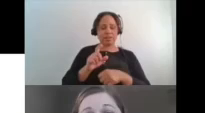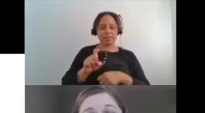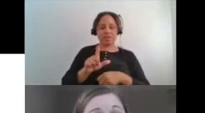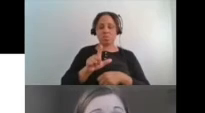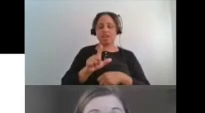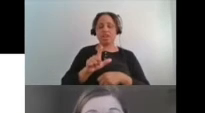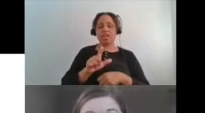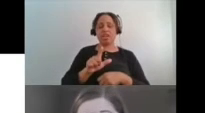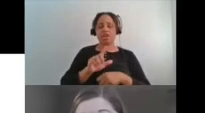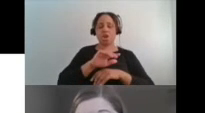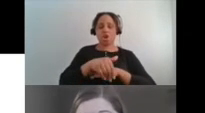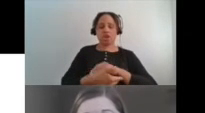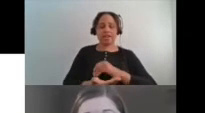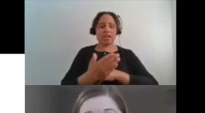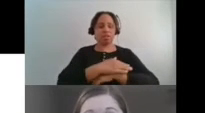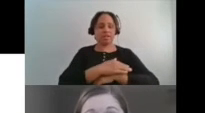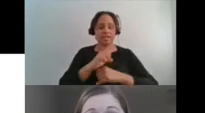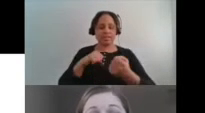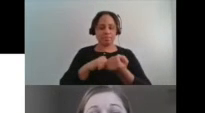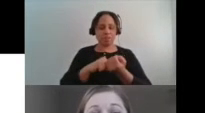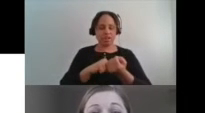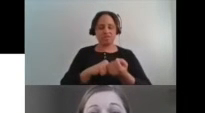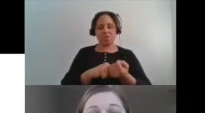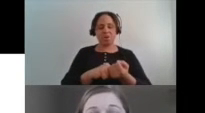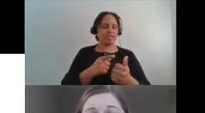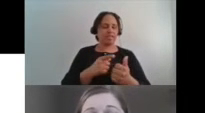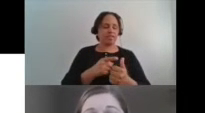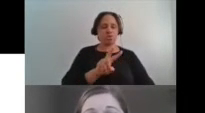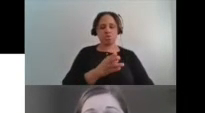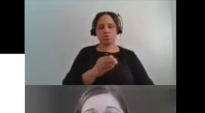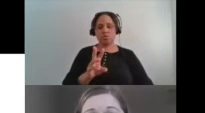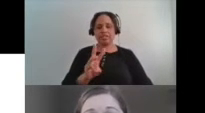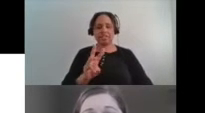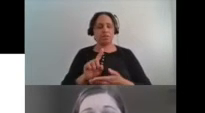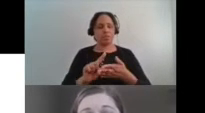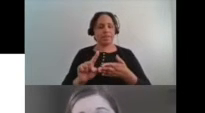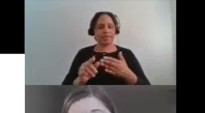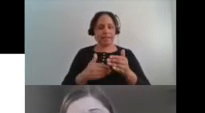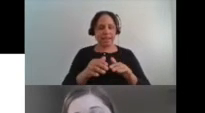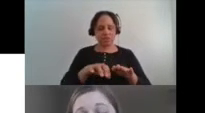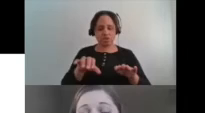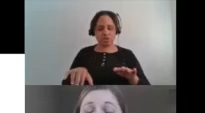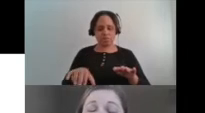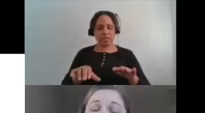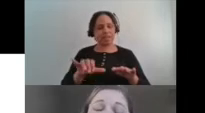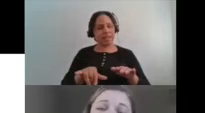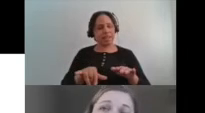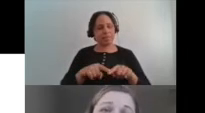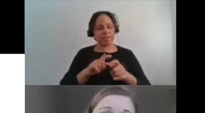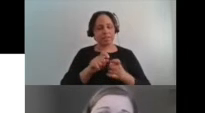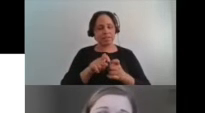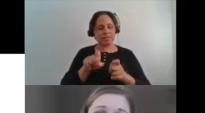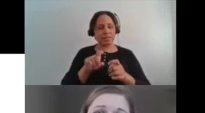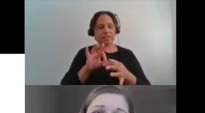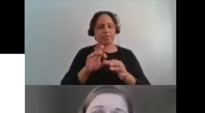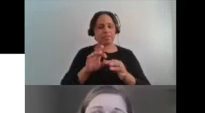the first 2 to 6 weeks after transplant. And that could be longer depending on the specific needs of the recipient, how ill